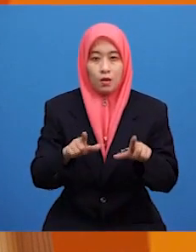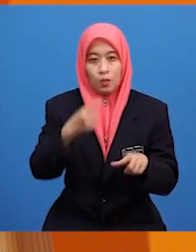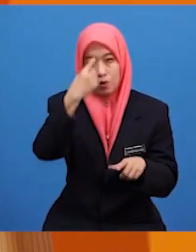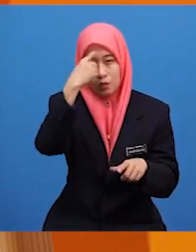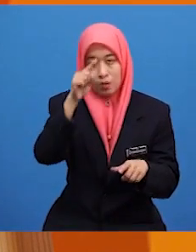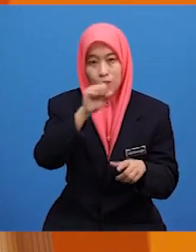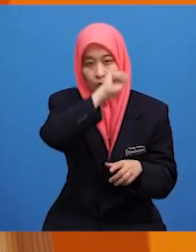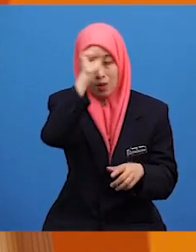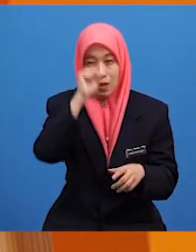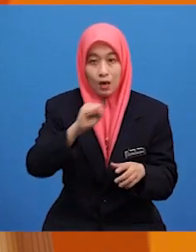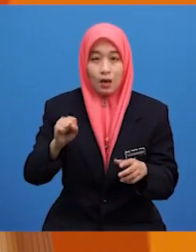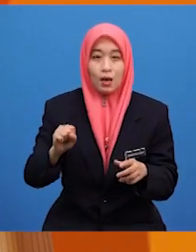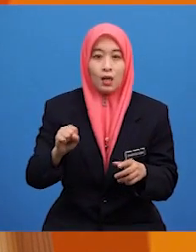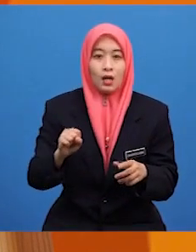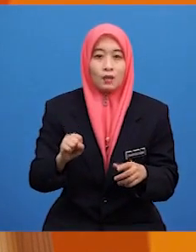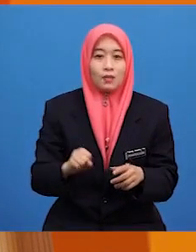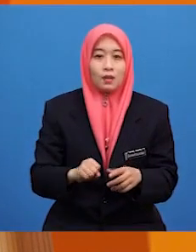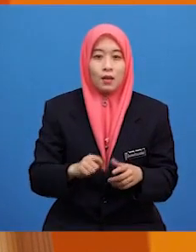one.